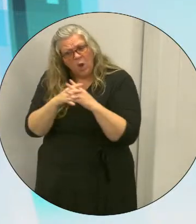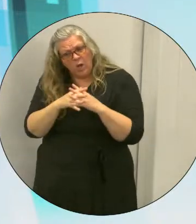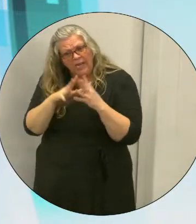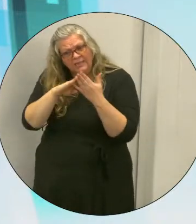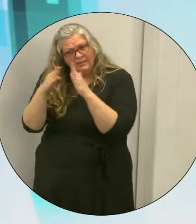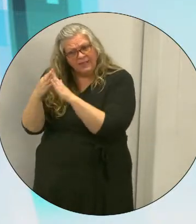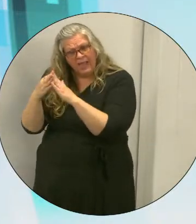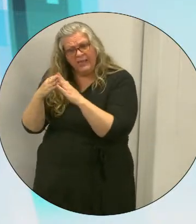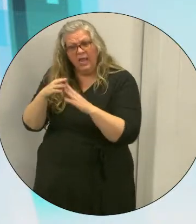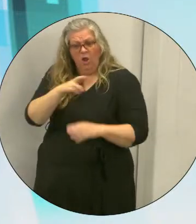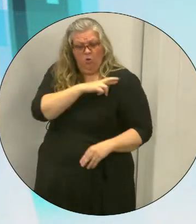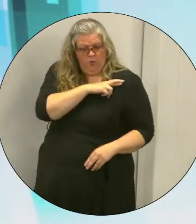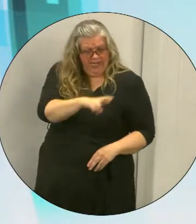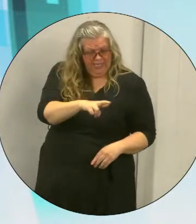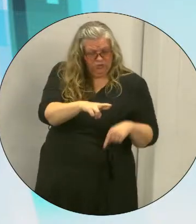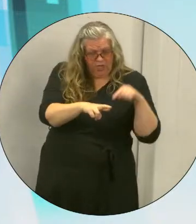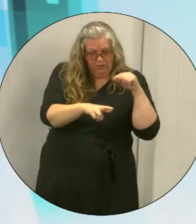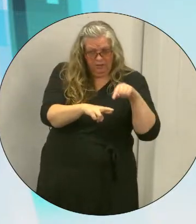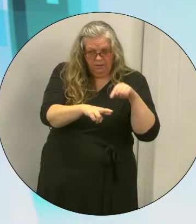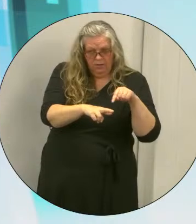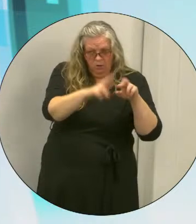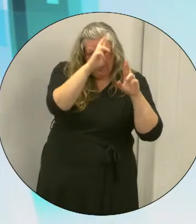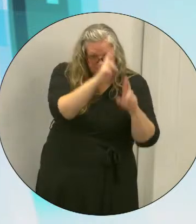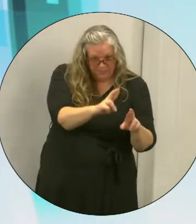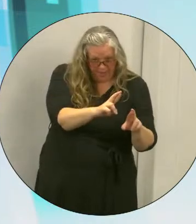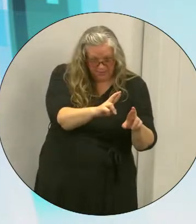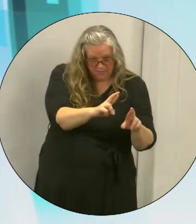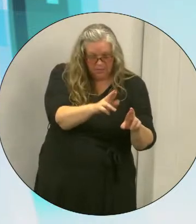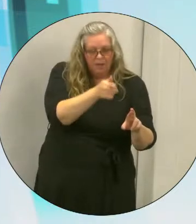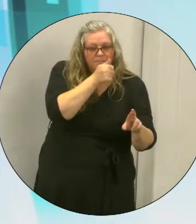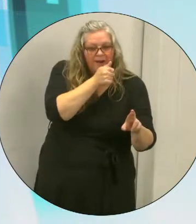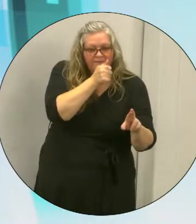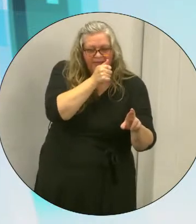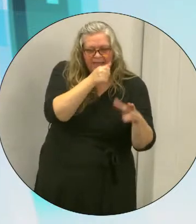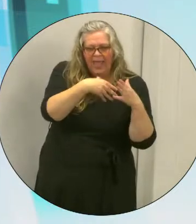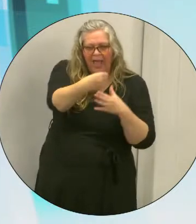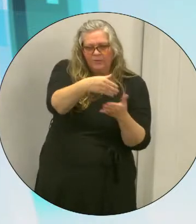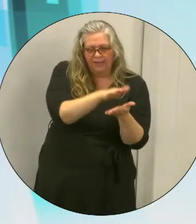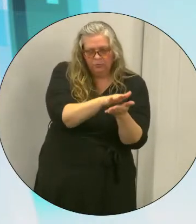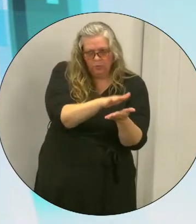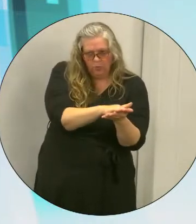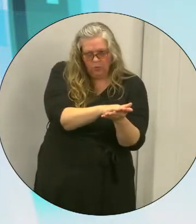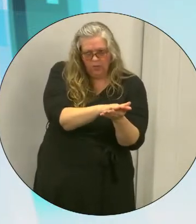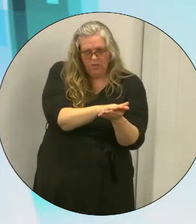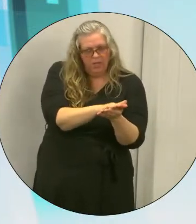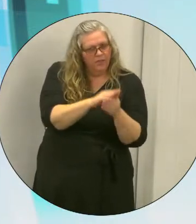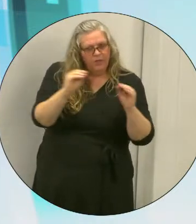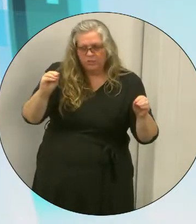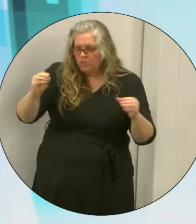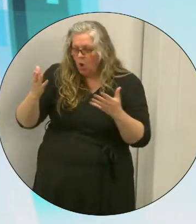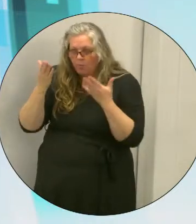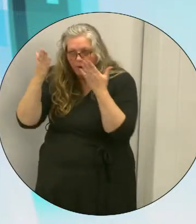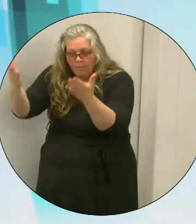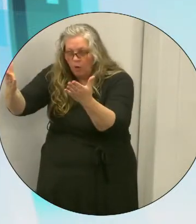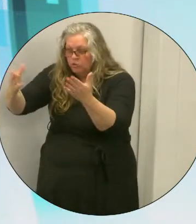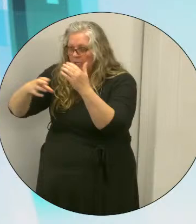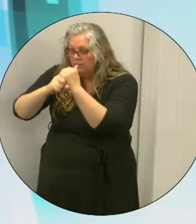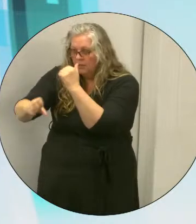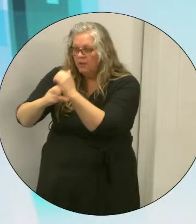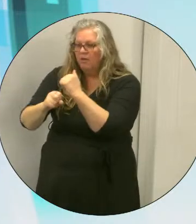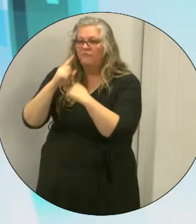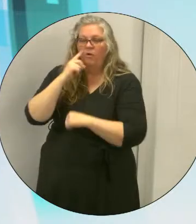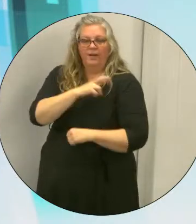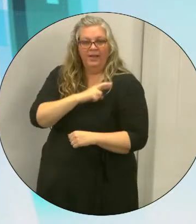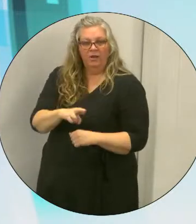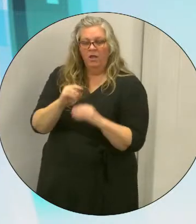that religion can be respected privately outside of schools. There was no promotion of any other religion. There